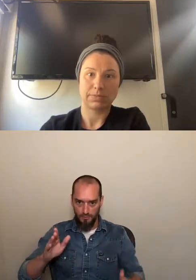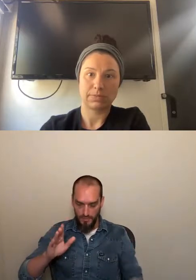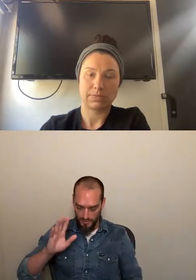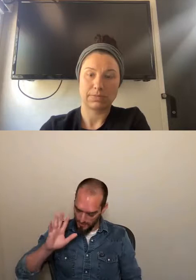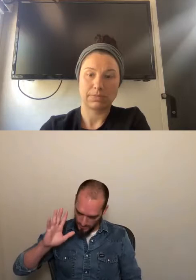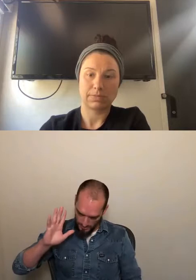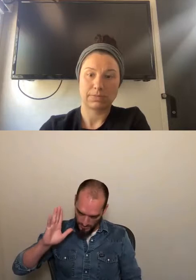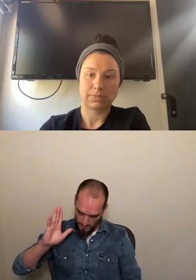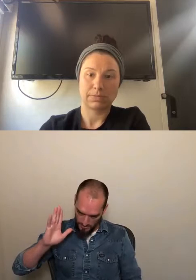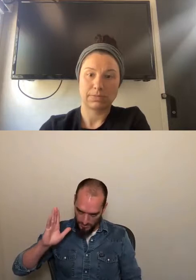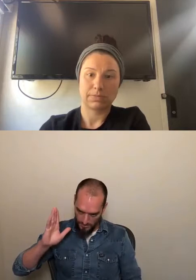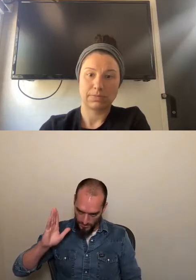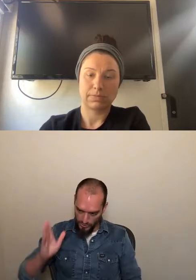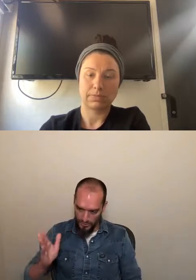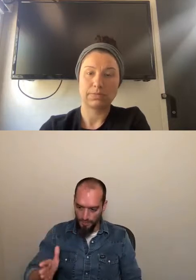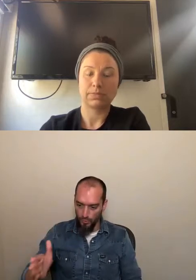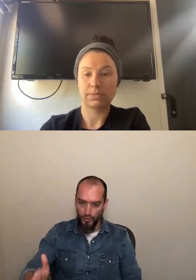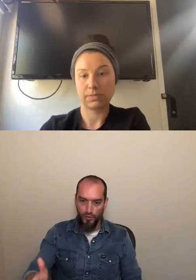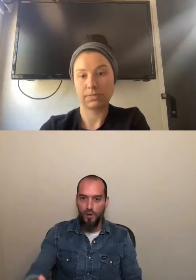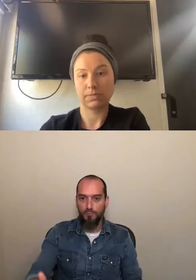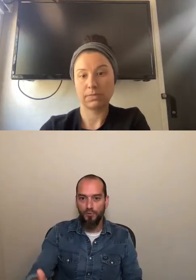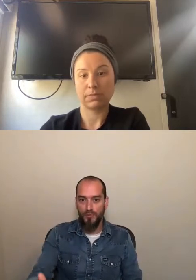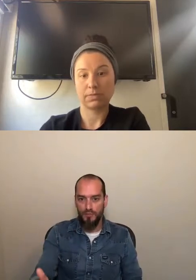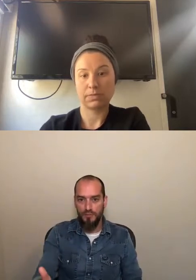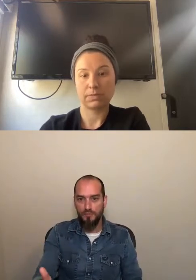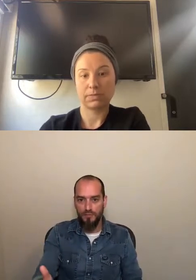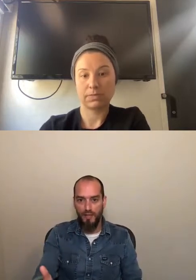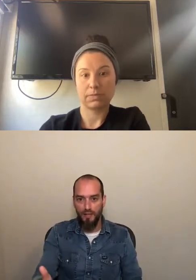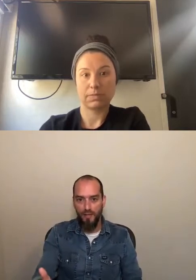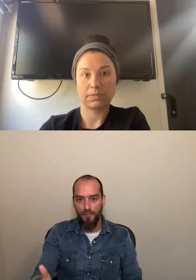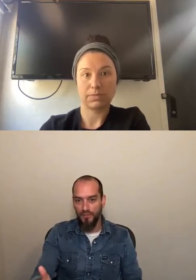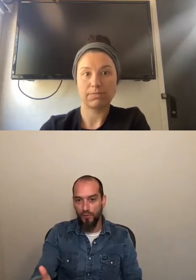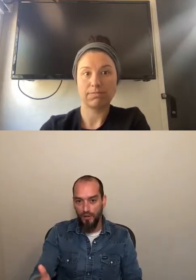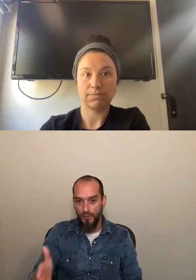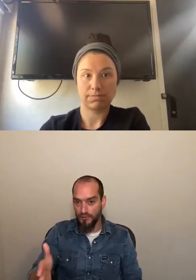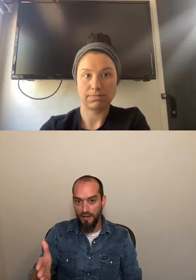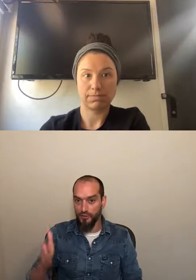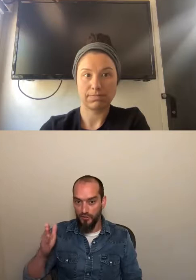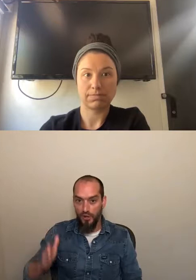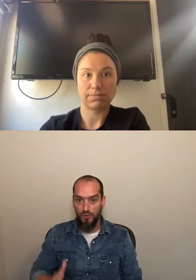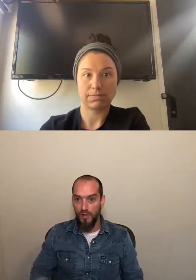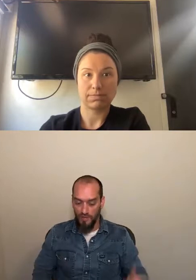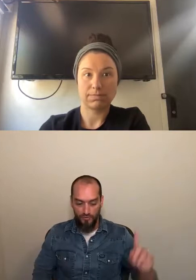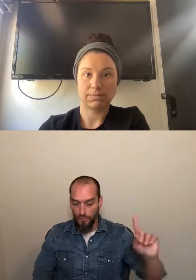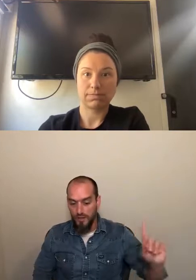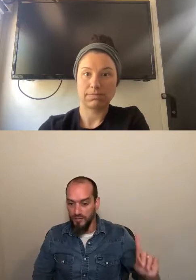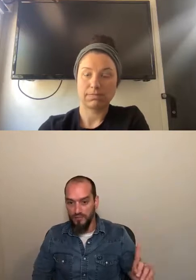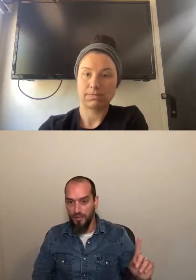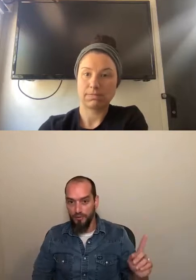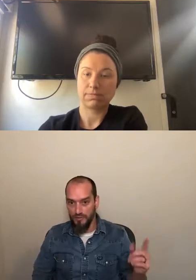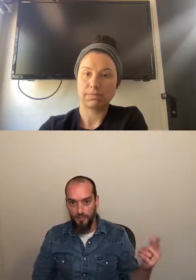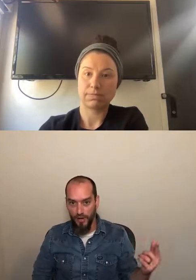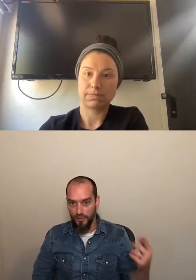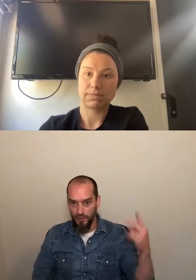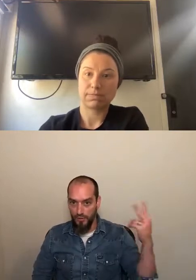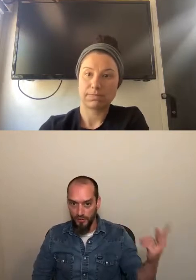it, meaning we should not be wondering what mold does today. But you know what? We damn sure know if a monkey can type